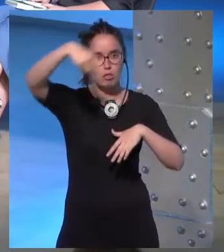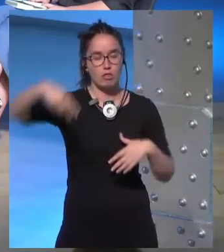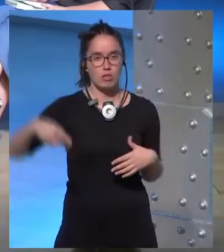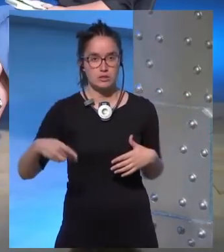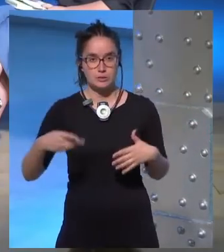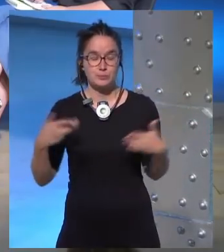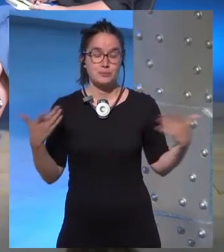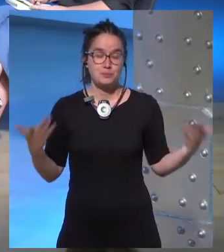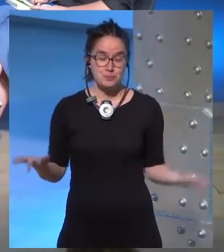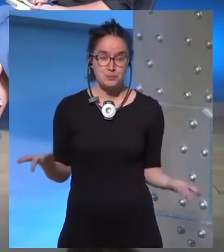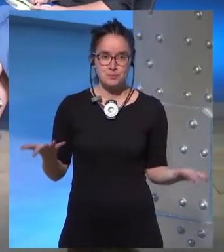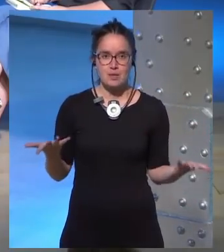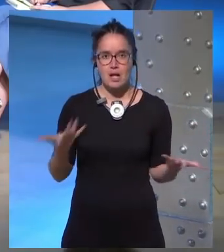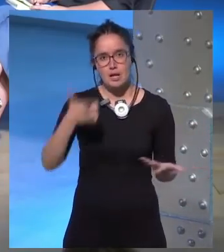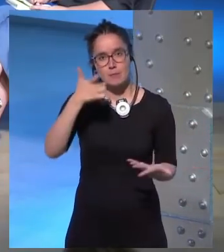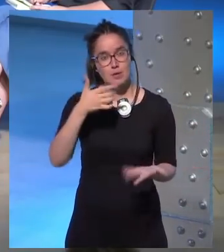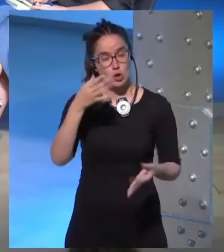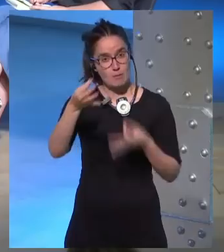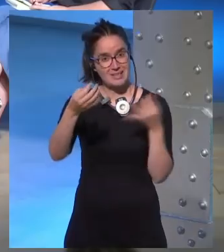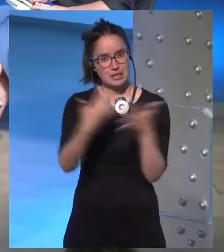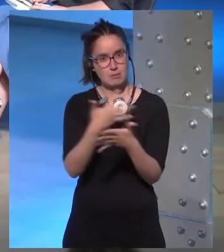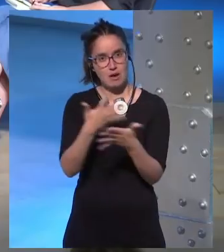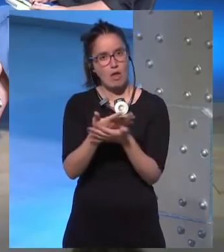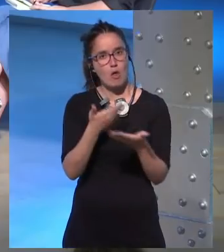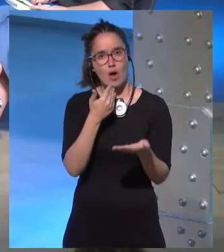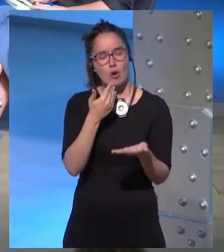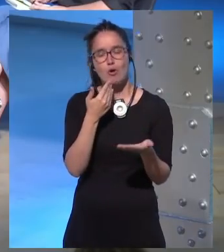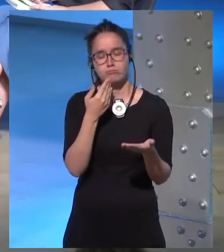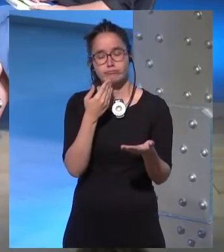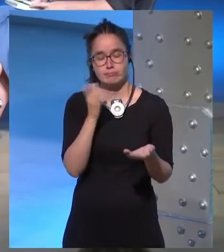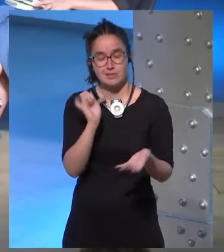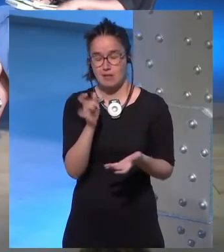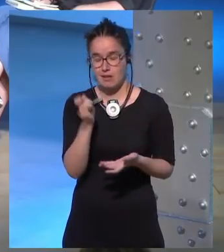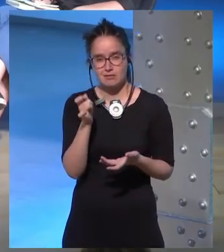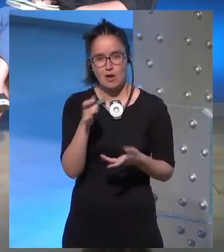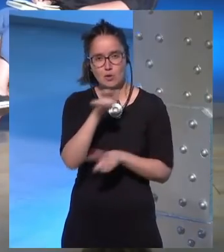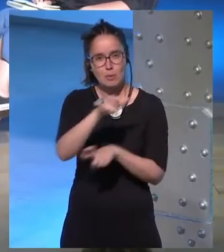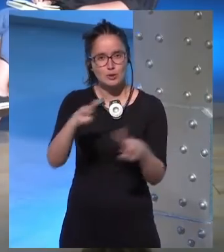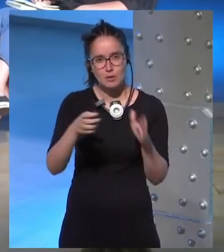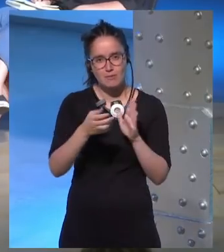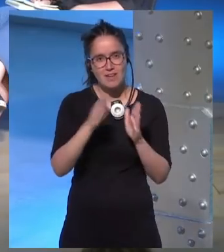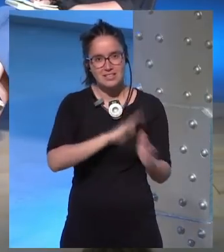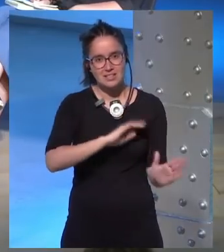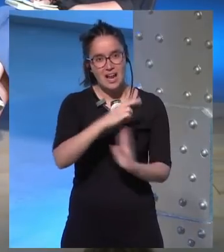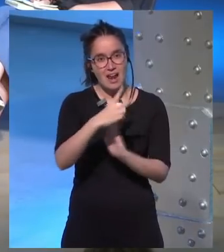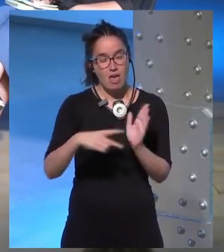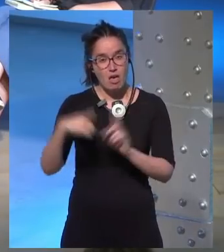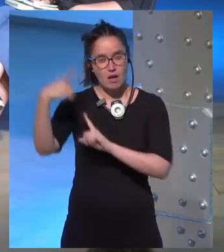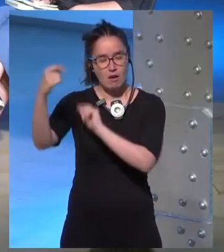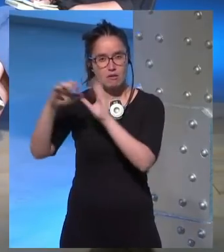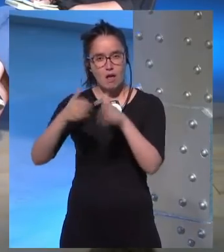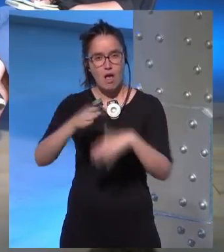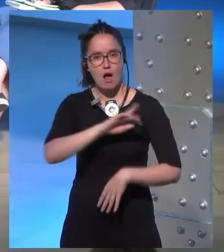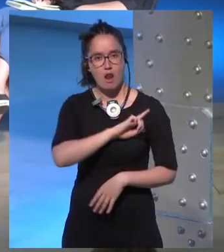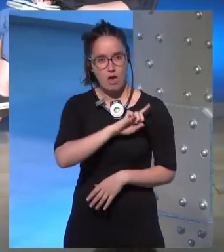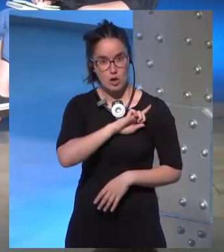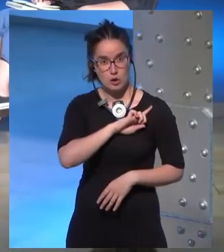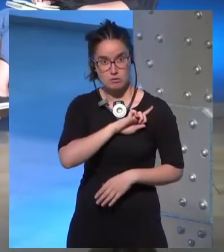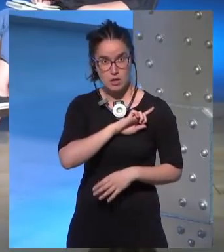thing. And in fact, I know a lot of people who get halfway through Stars Are Legion and go, wait a minute, are there no men in this